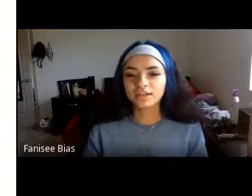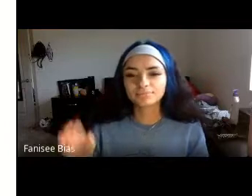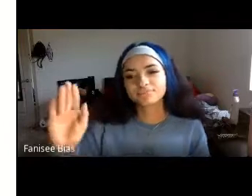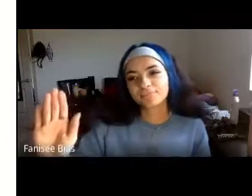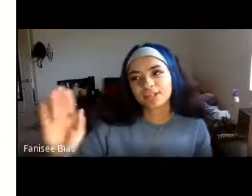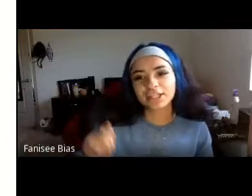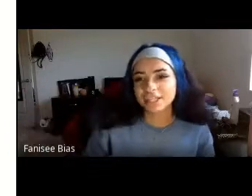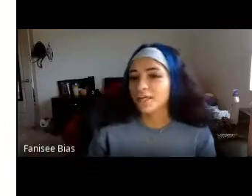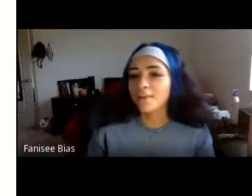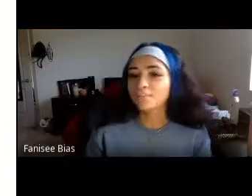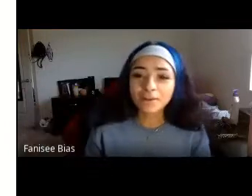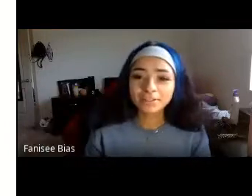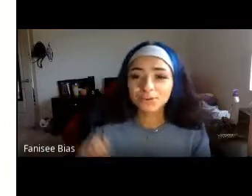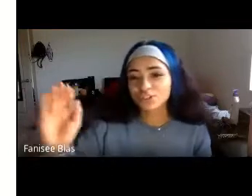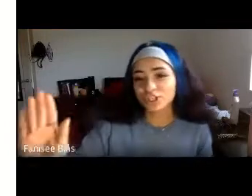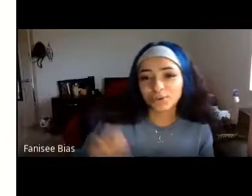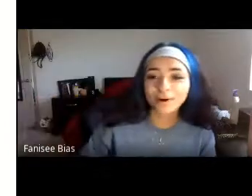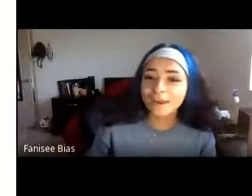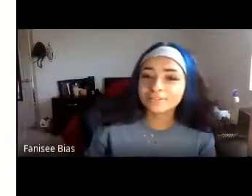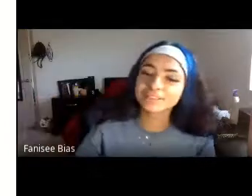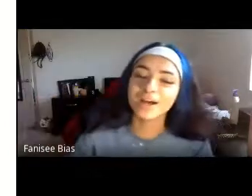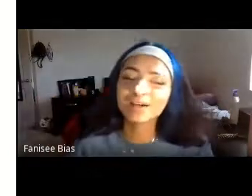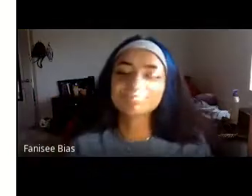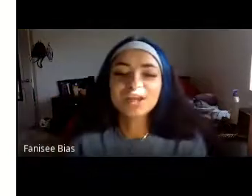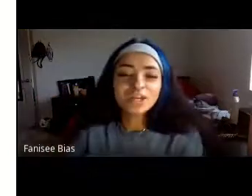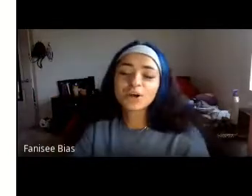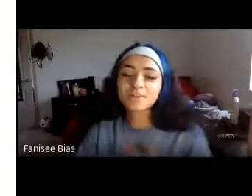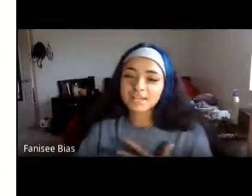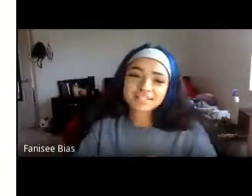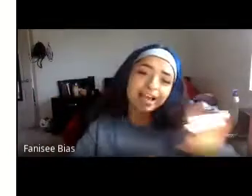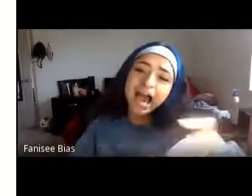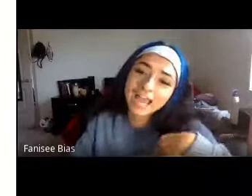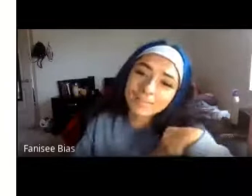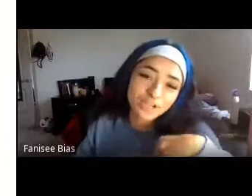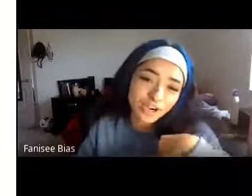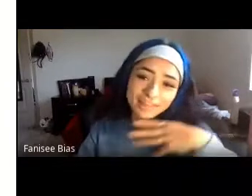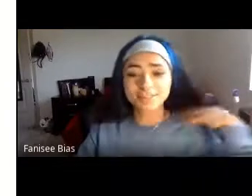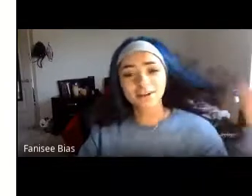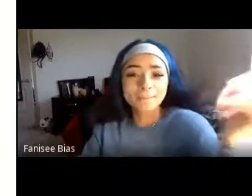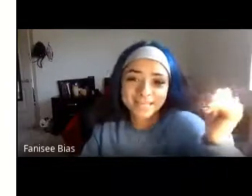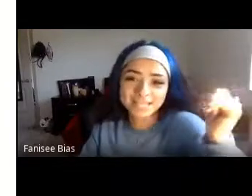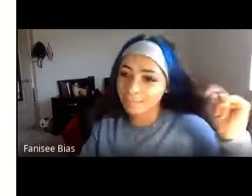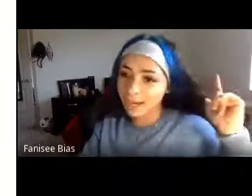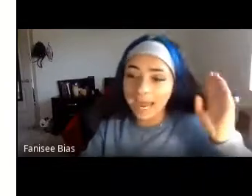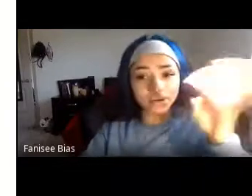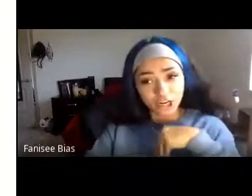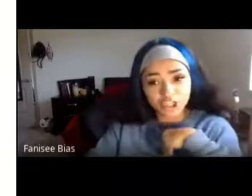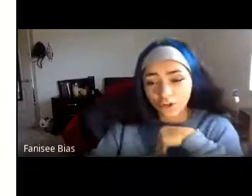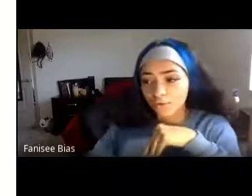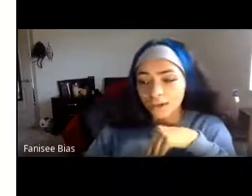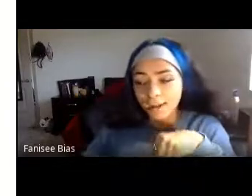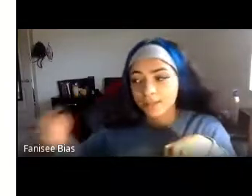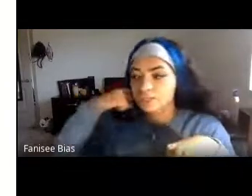use they, them pronouns or she, her pronouns. So yes, I am sorry, that was a little messy, but I would